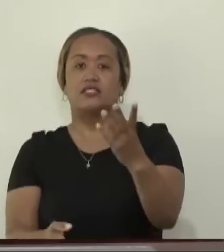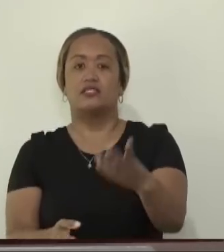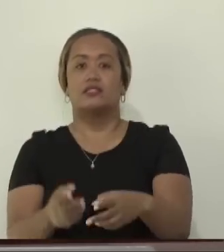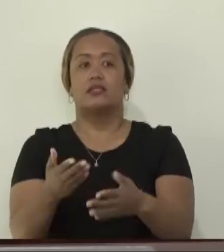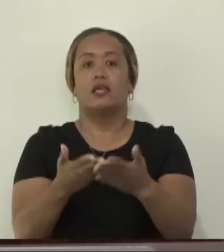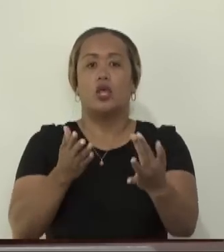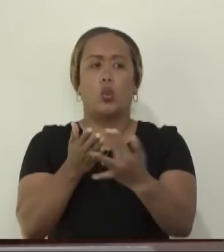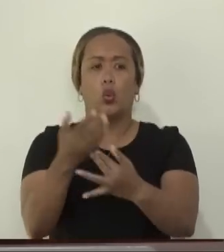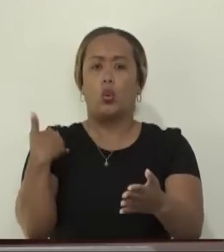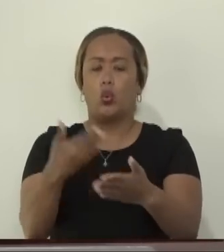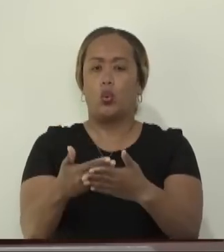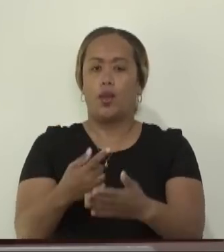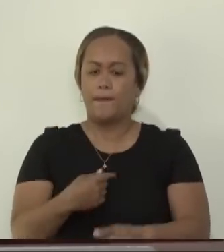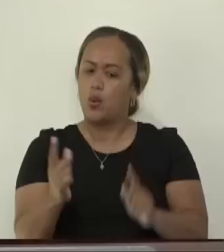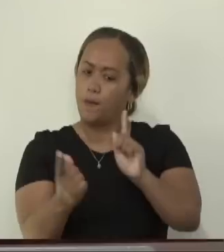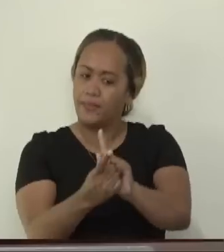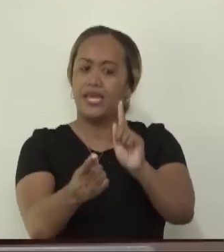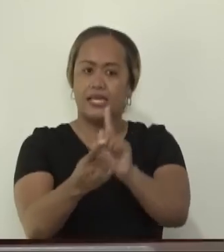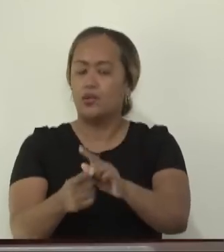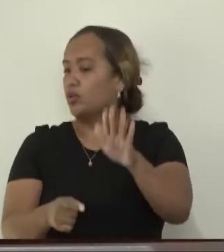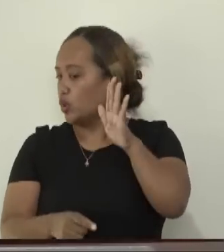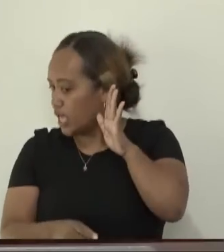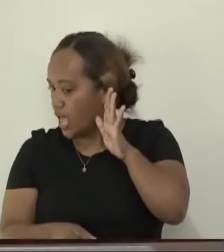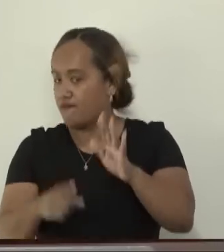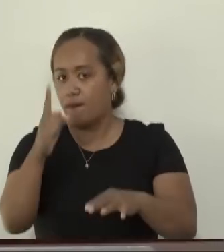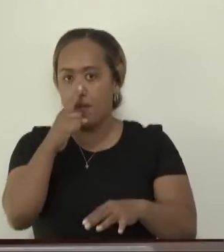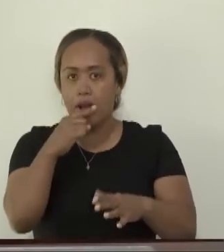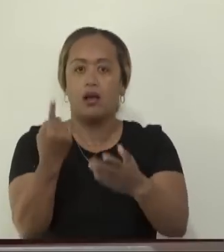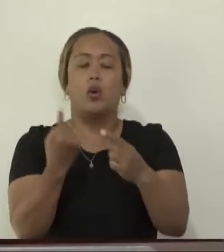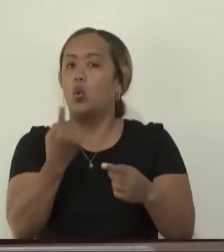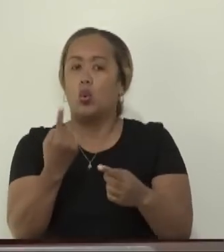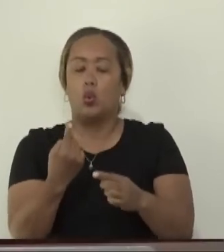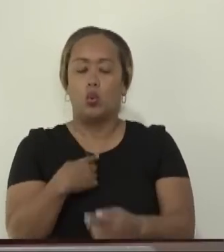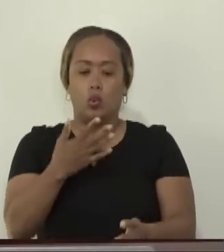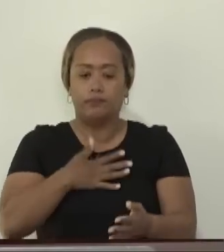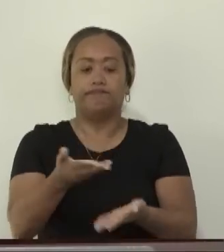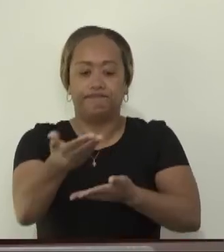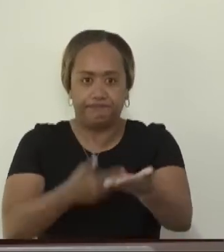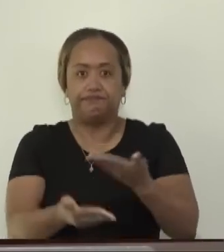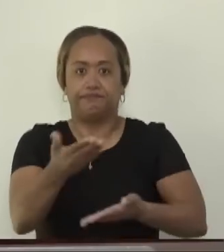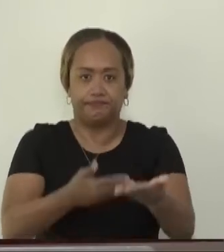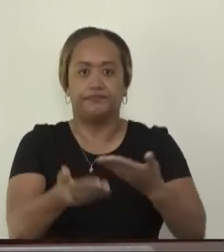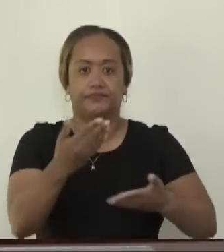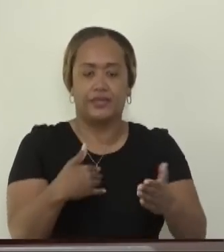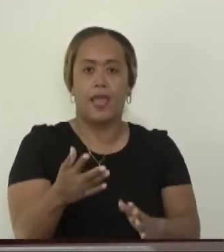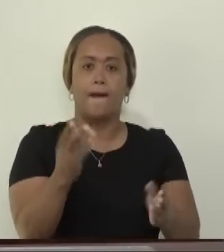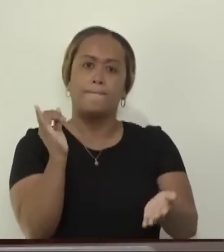our term, I intend to meet and hear from those people directly on